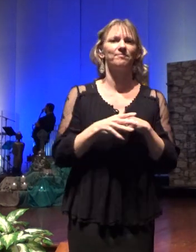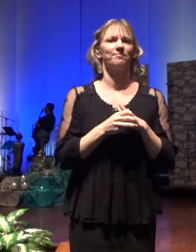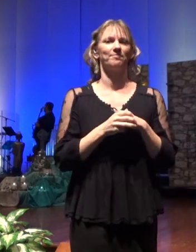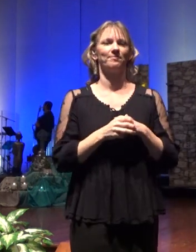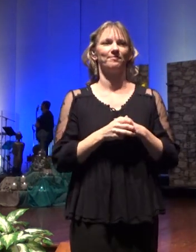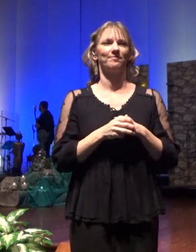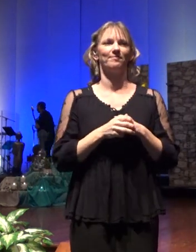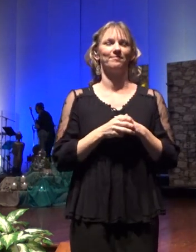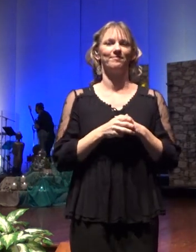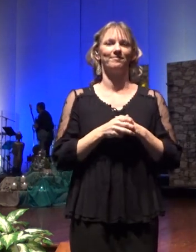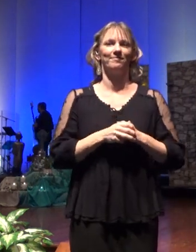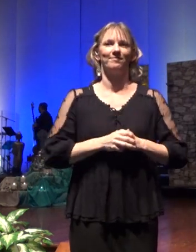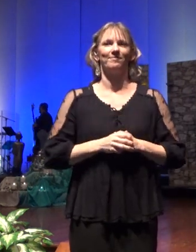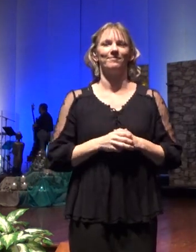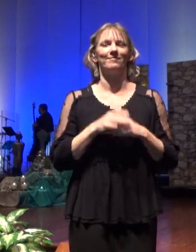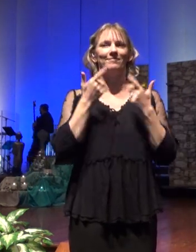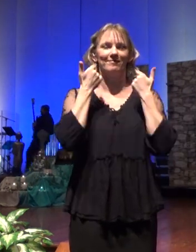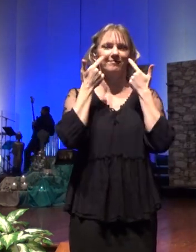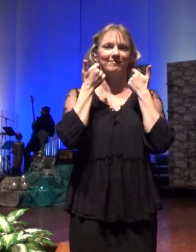Here's what's coming up.